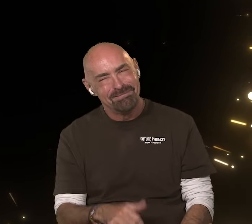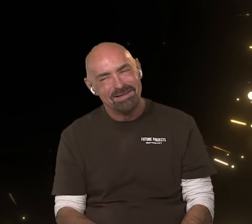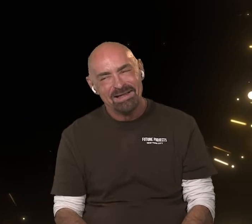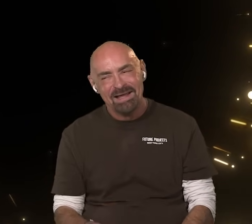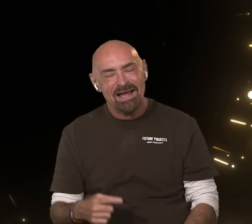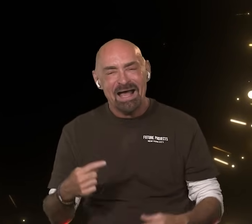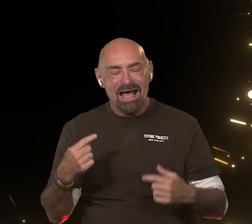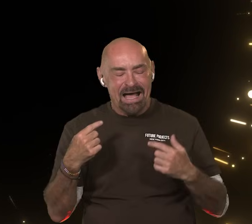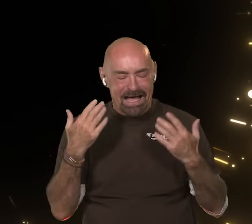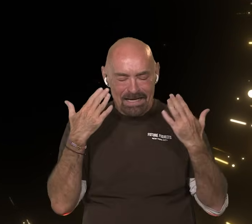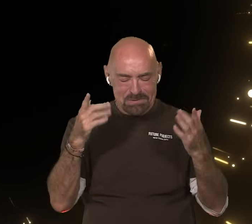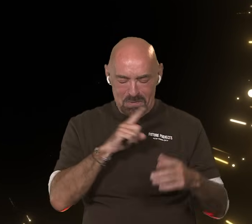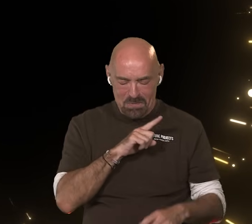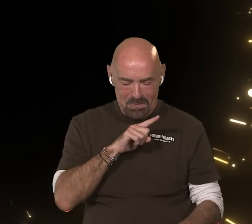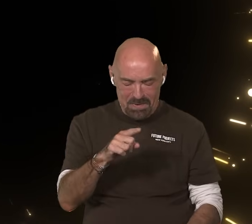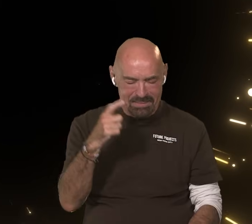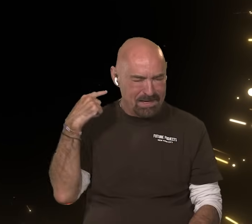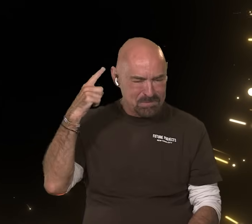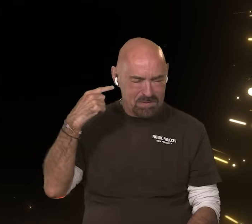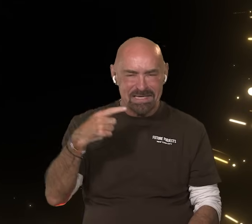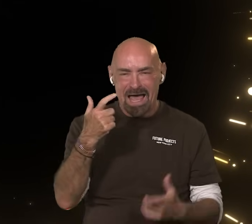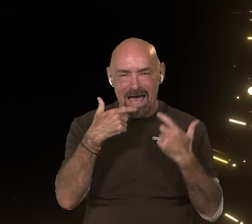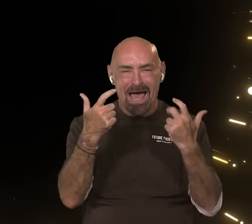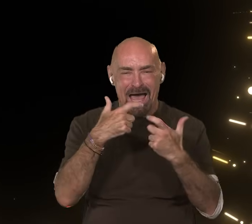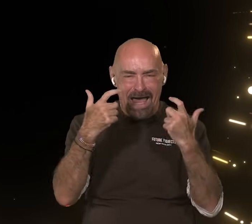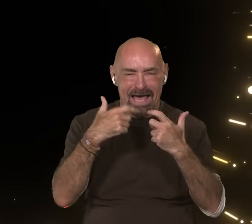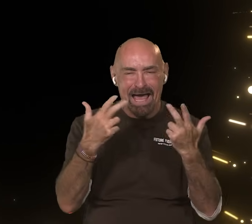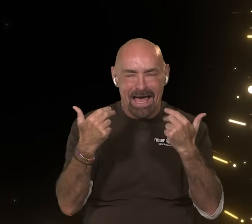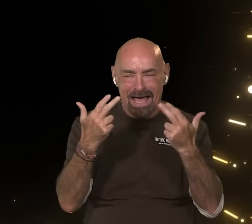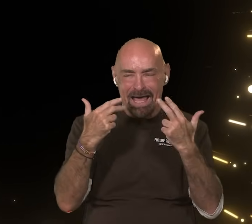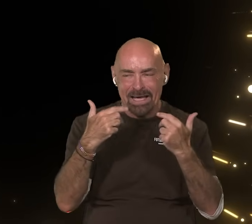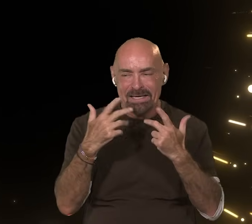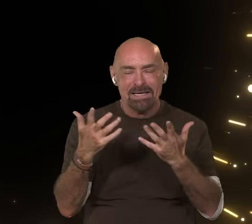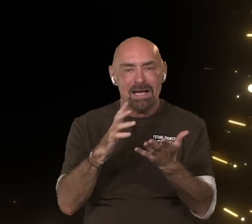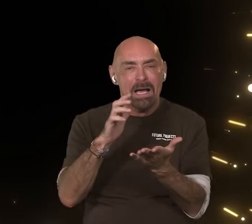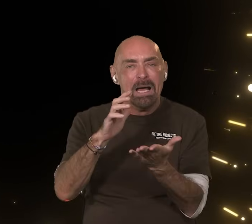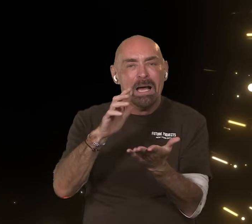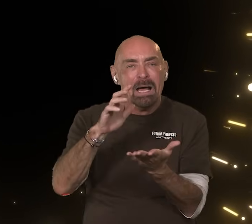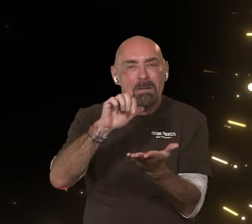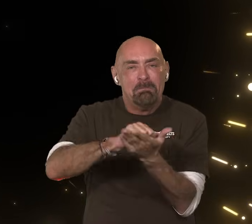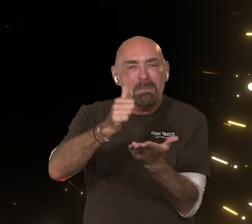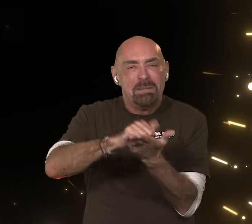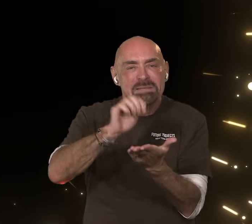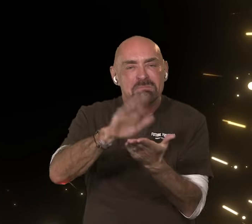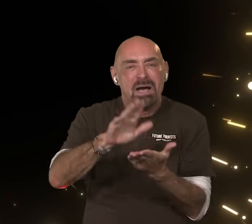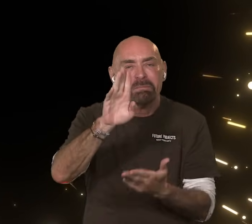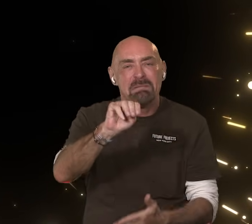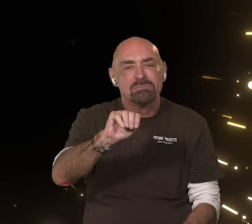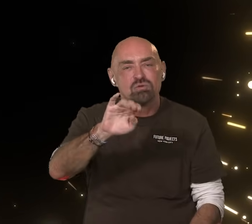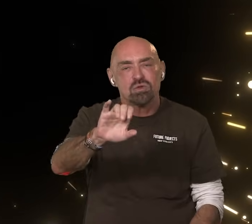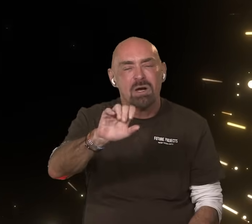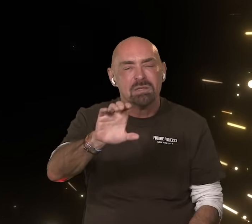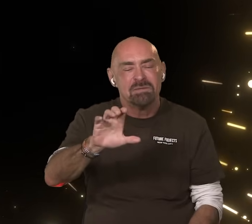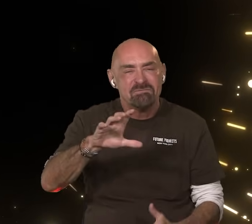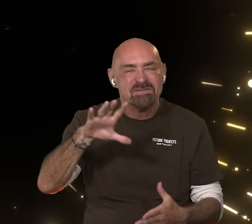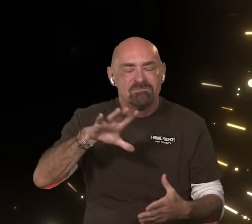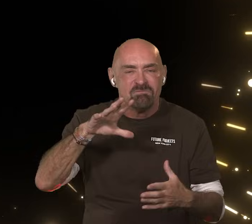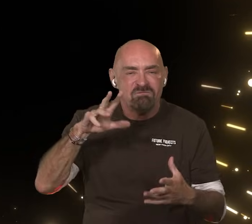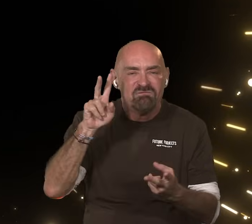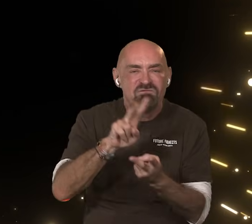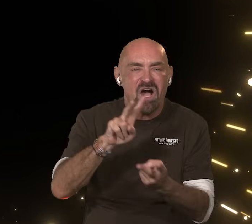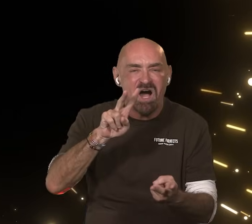I don't know why that's the noise I chose to make, but whatever. And published by Microsoft. Surviving of this